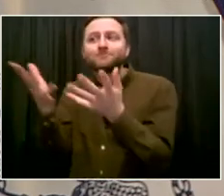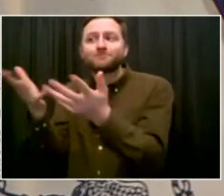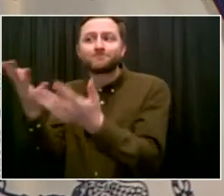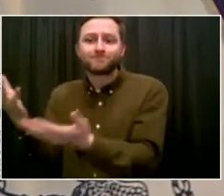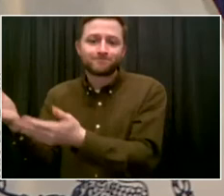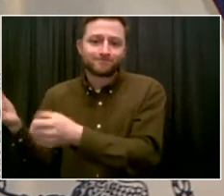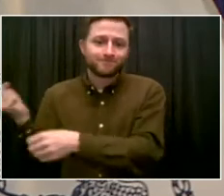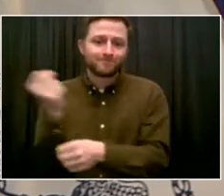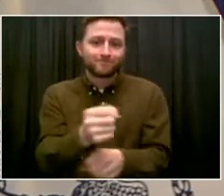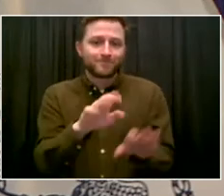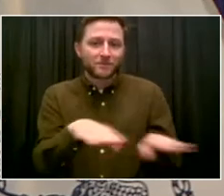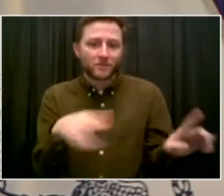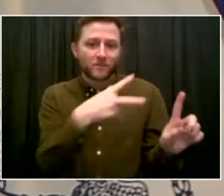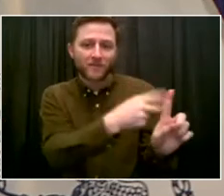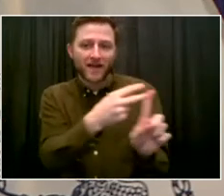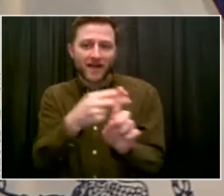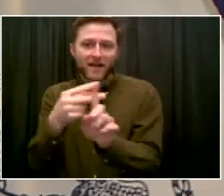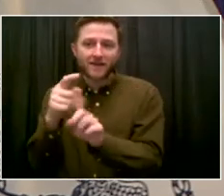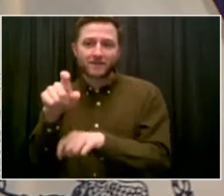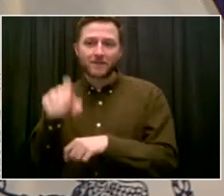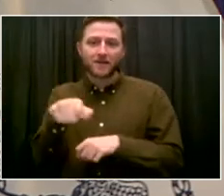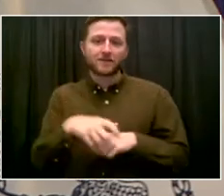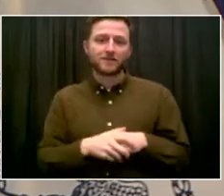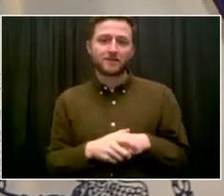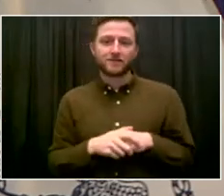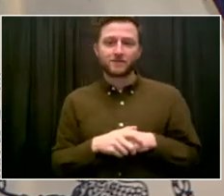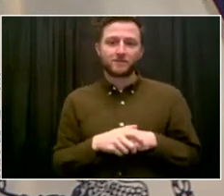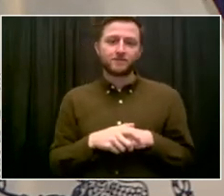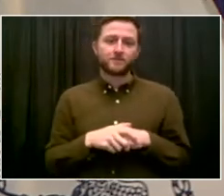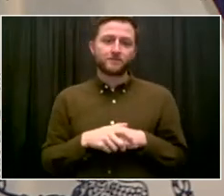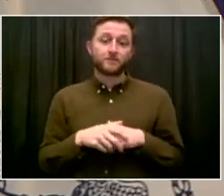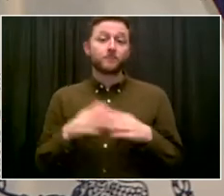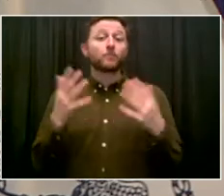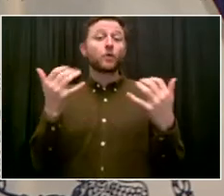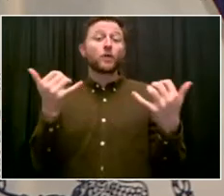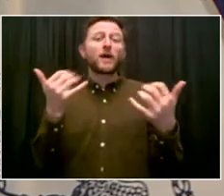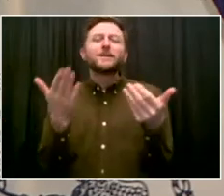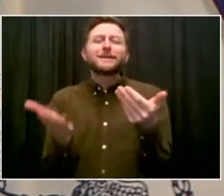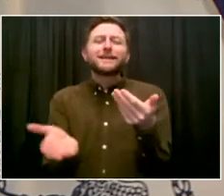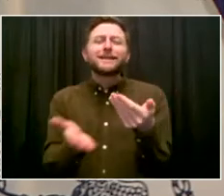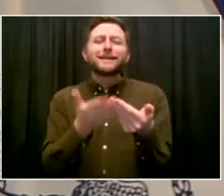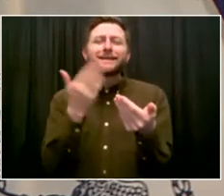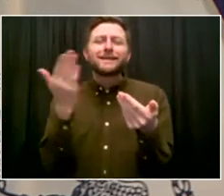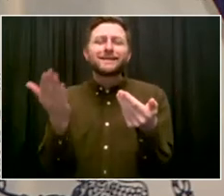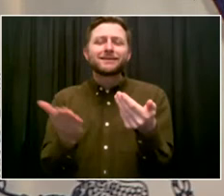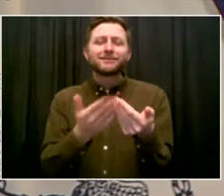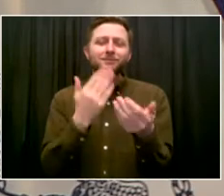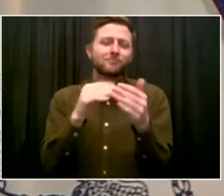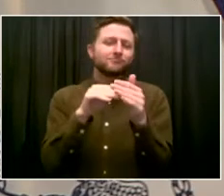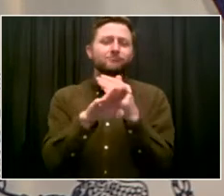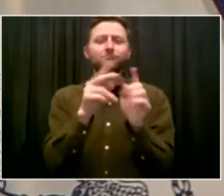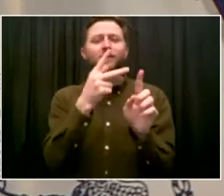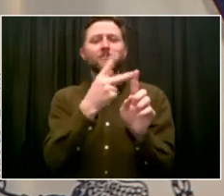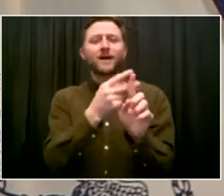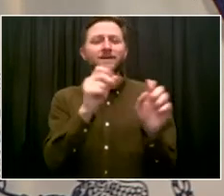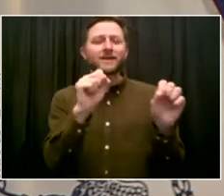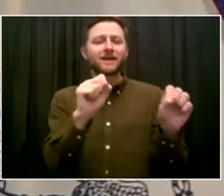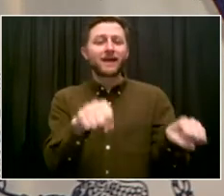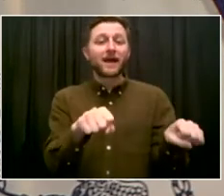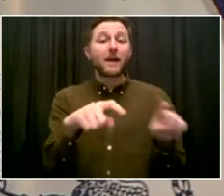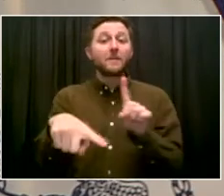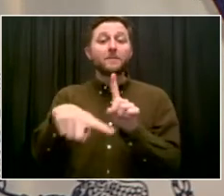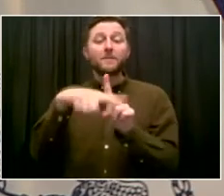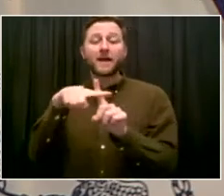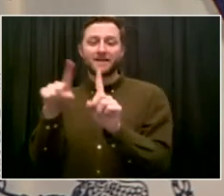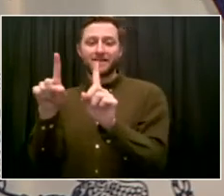making it easier than ever to get vaccinated. And if you want to get your child tested, we're making that choice